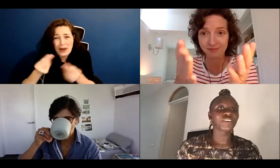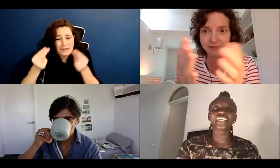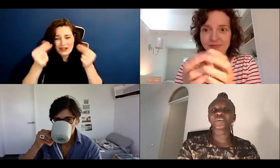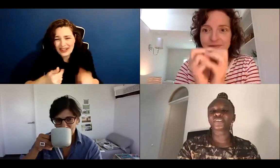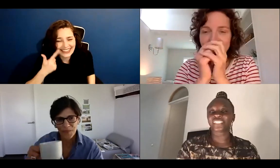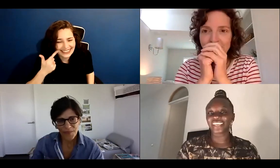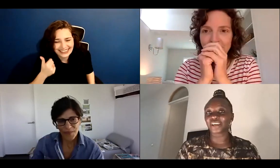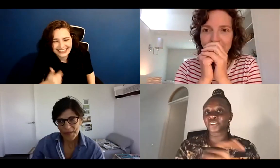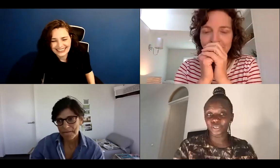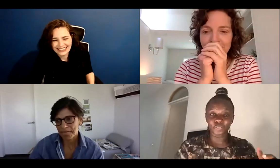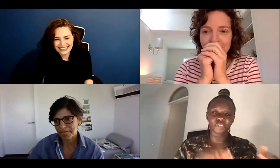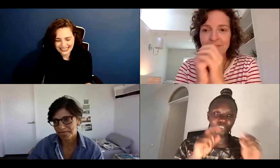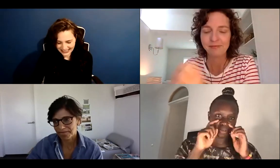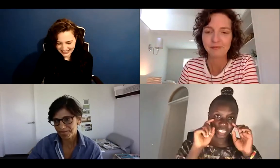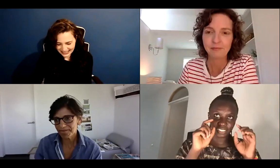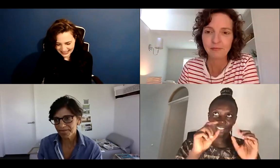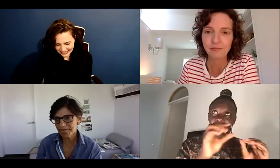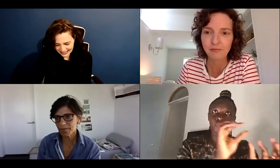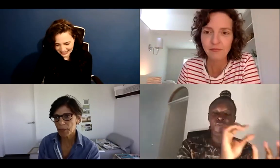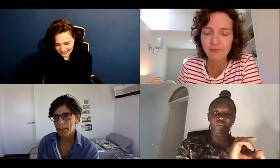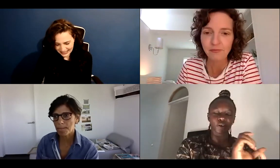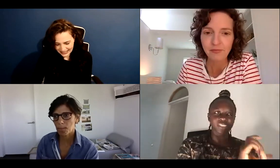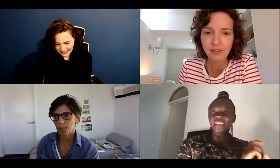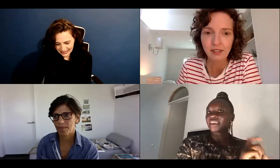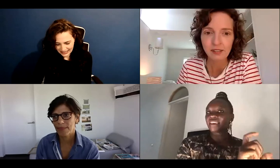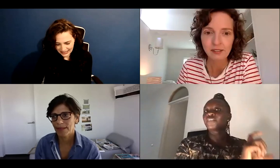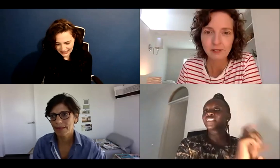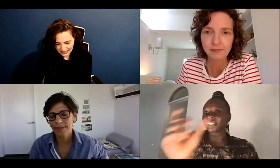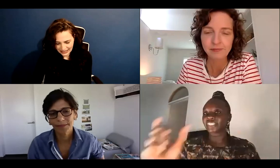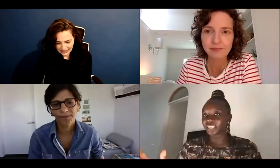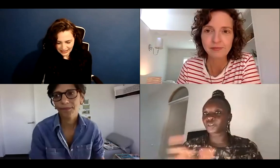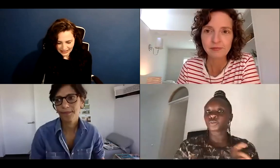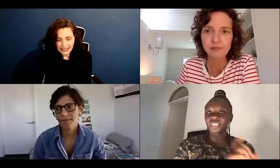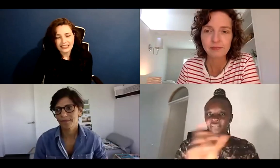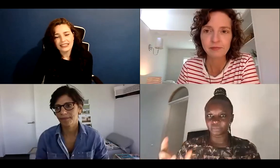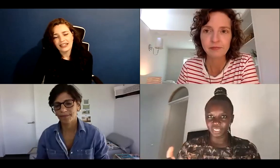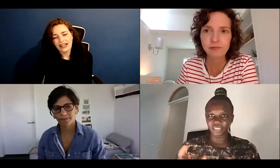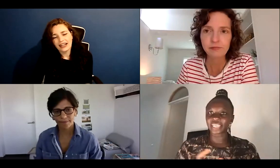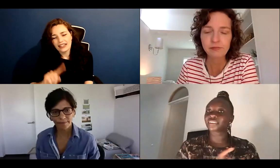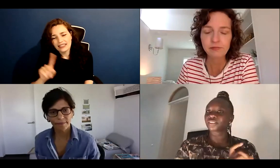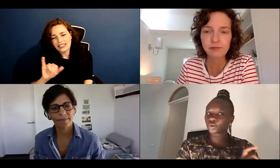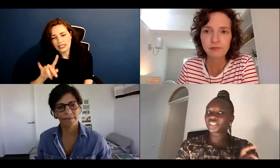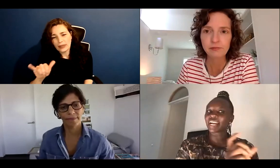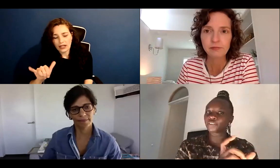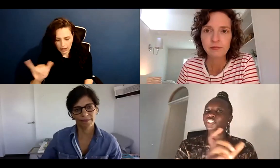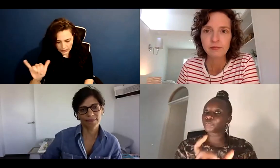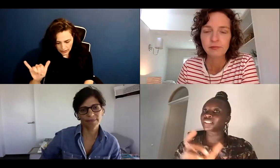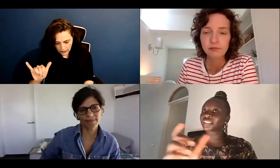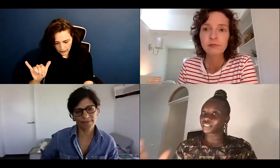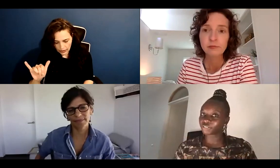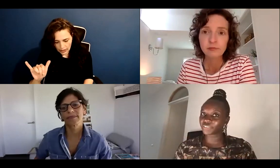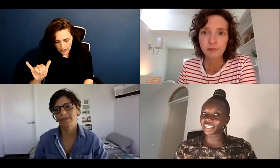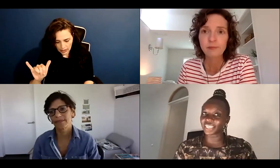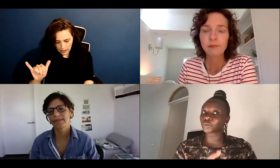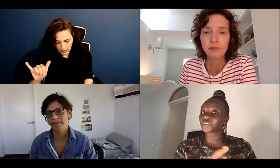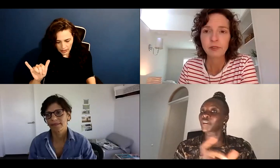I just wanted to say, and also for our film, just because everything delayed because we didn't have the money, like the story kind of shaped